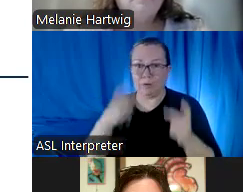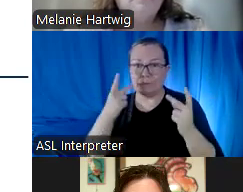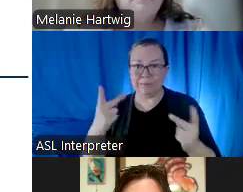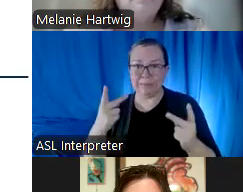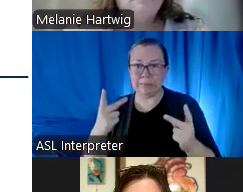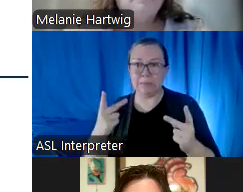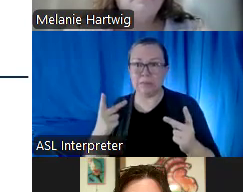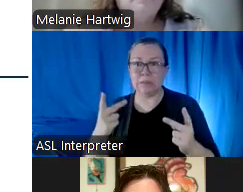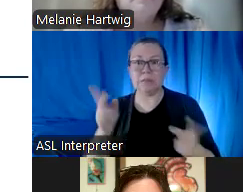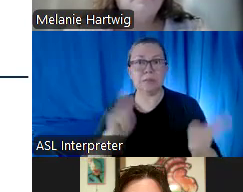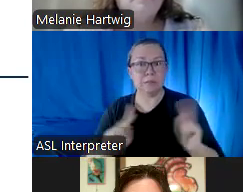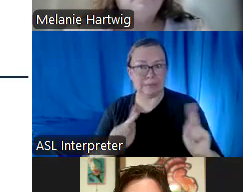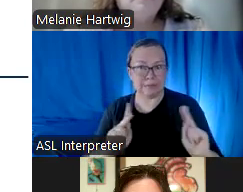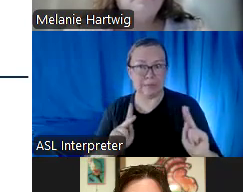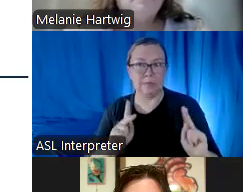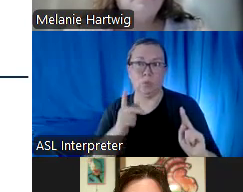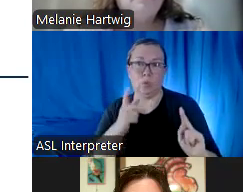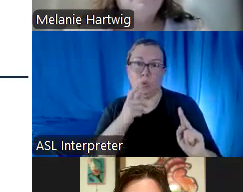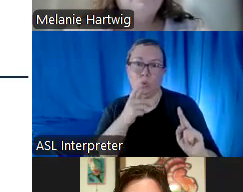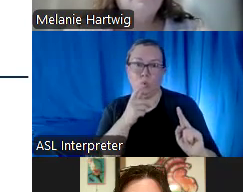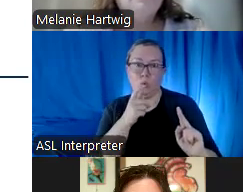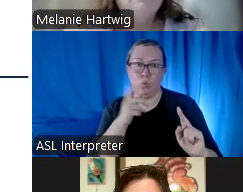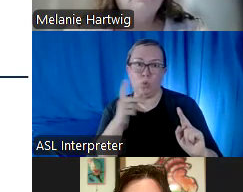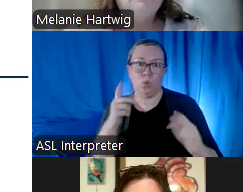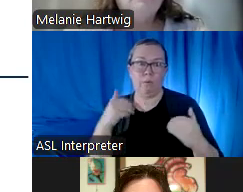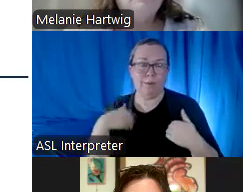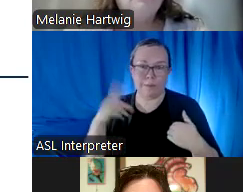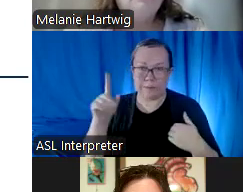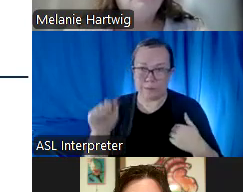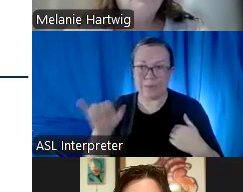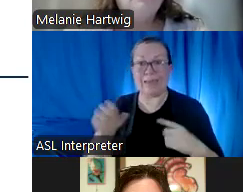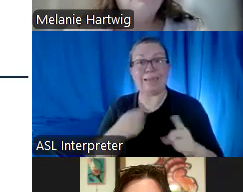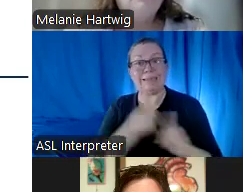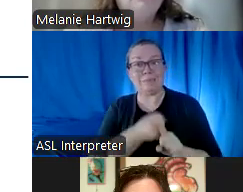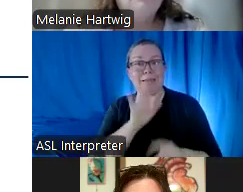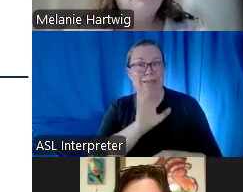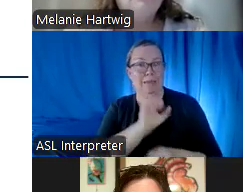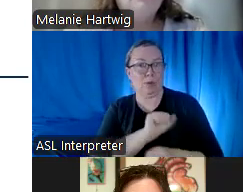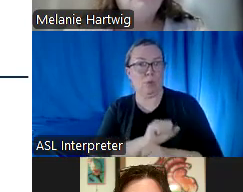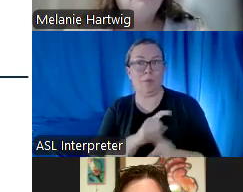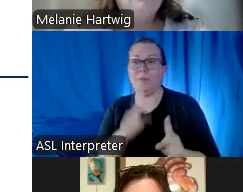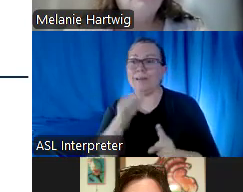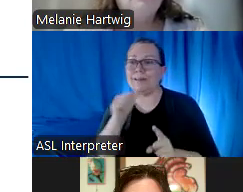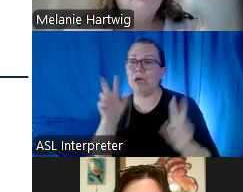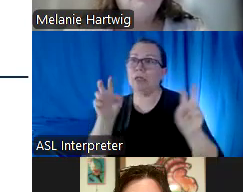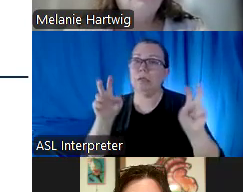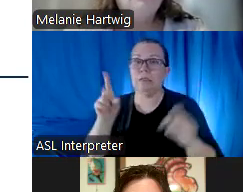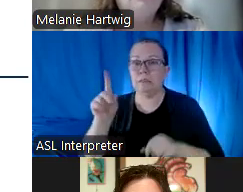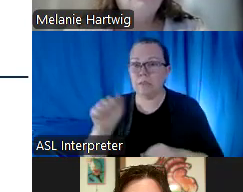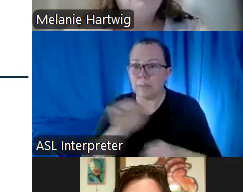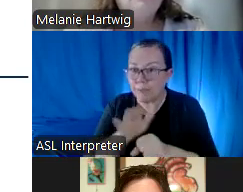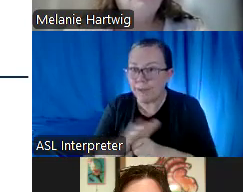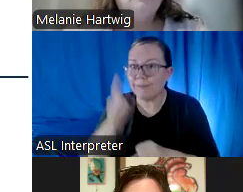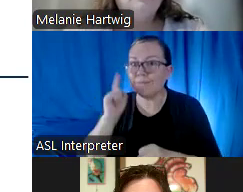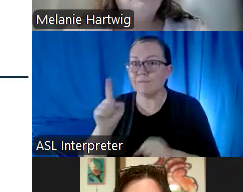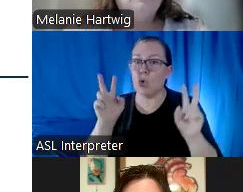is folks that are disabled in which it affects their employment, but not disabled enough for the usual